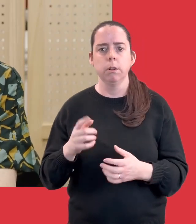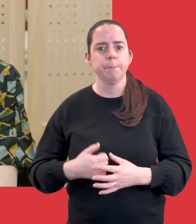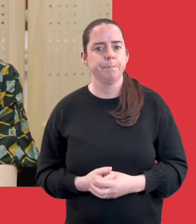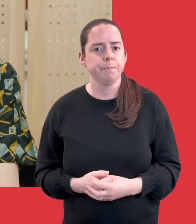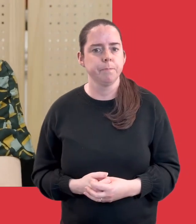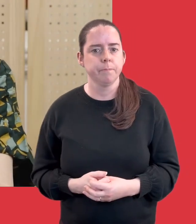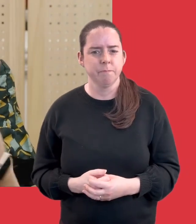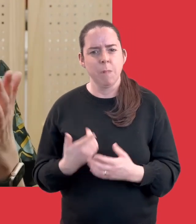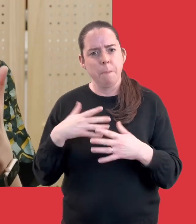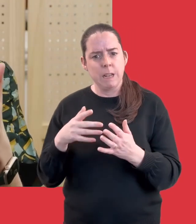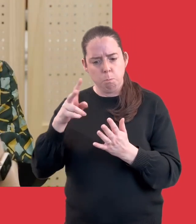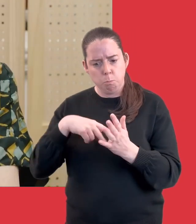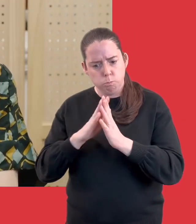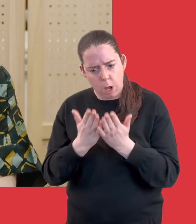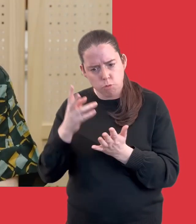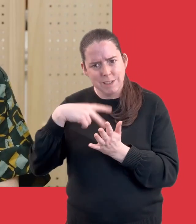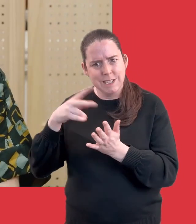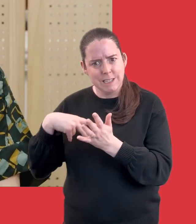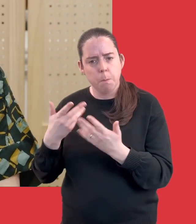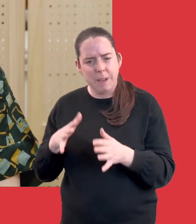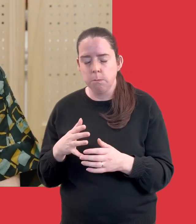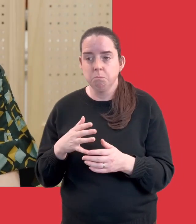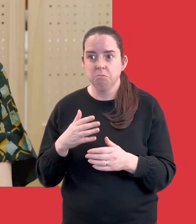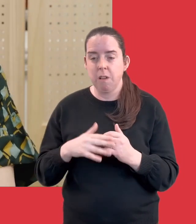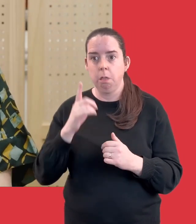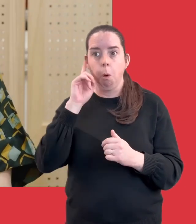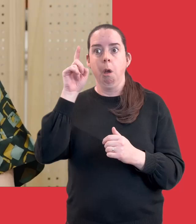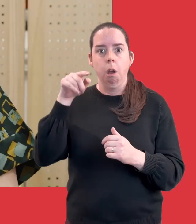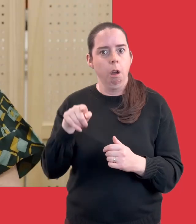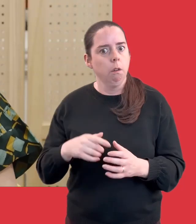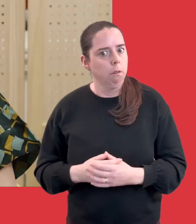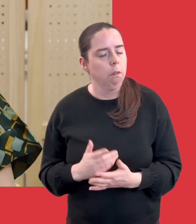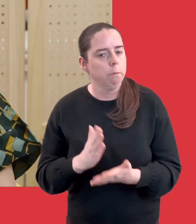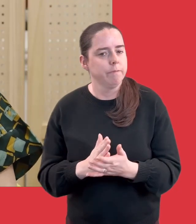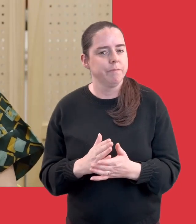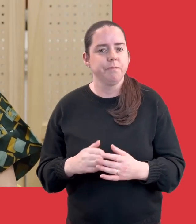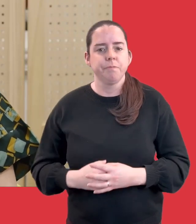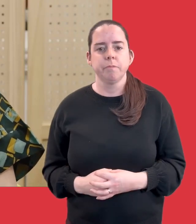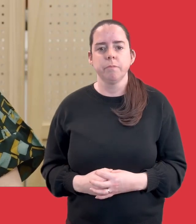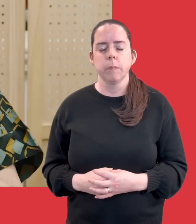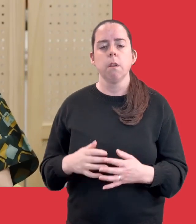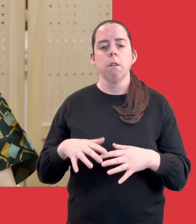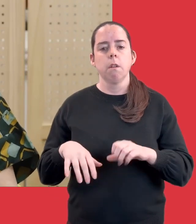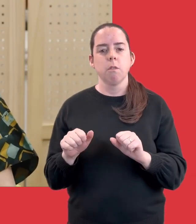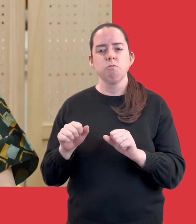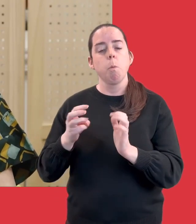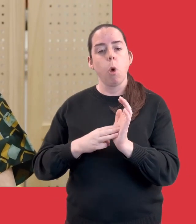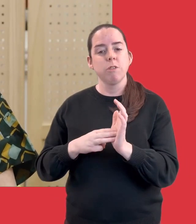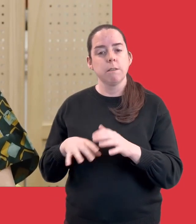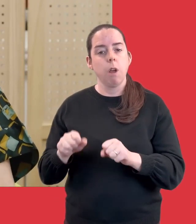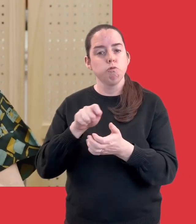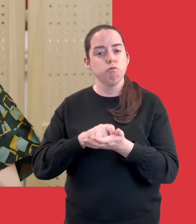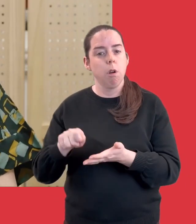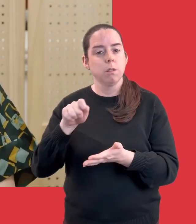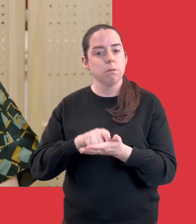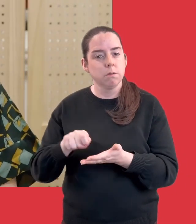of myself, even though I'd read lots of books about her. So that was the beginning. We started off by writing,